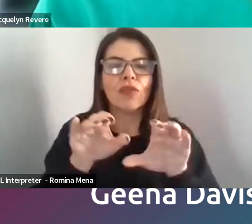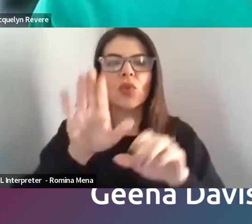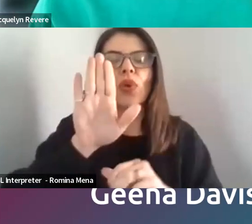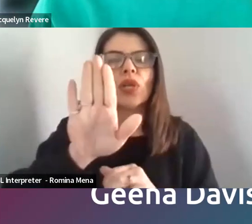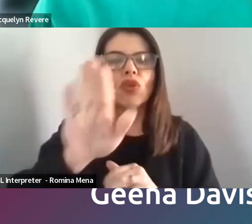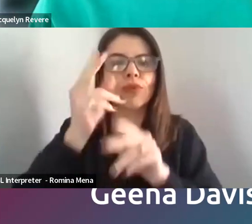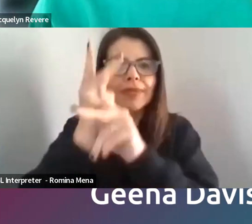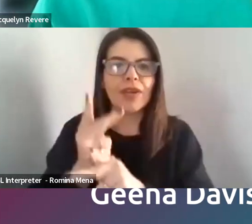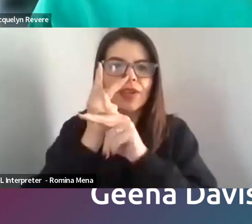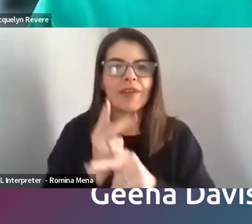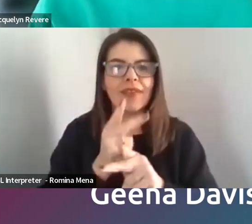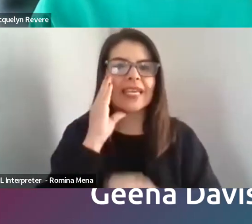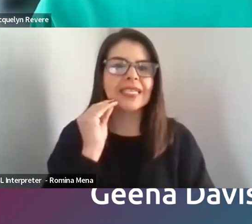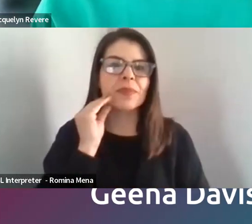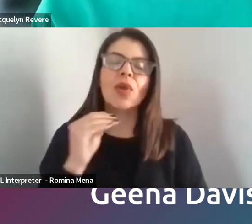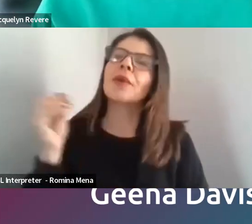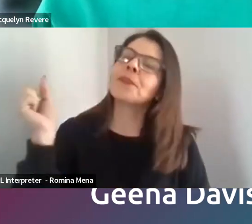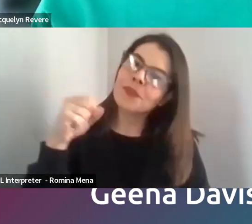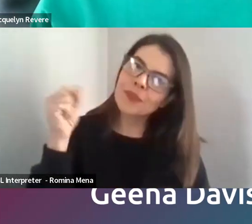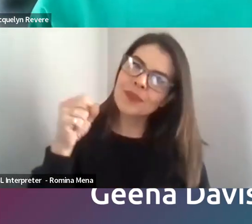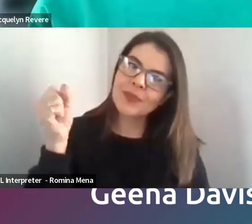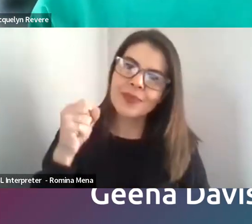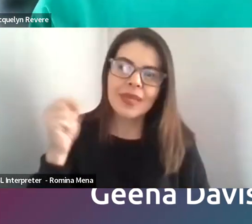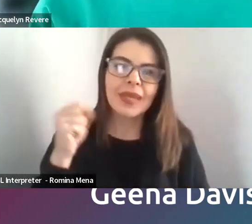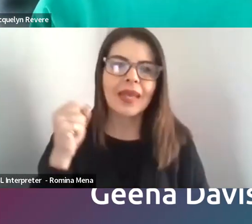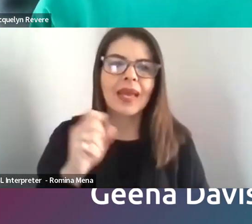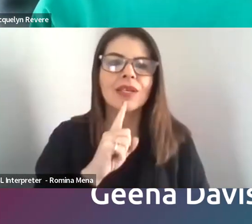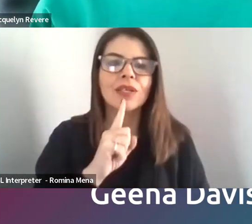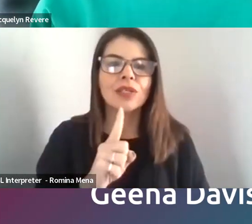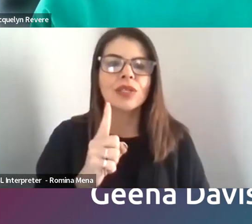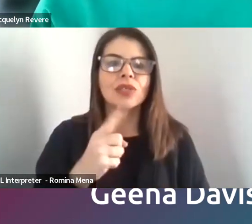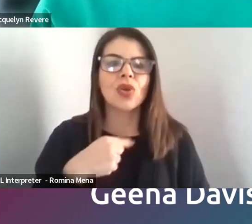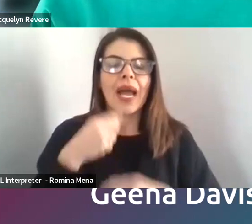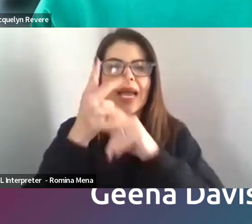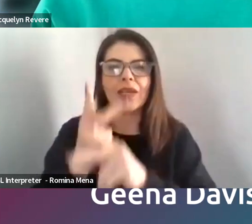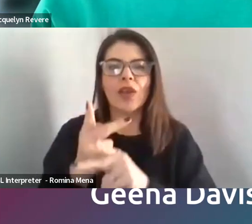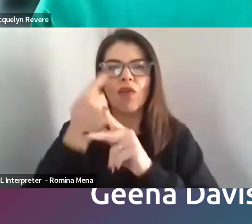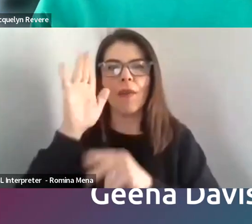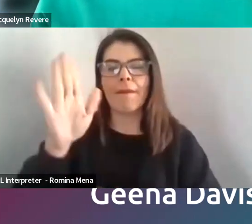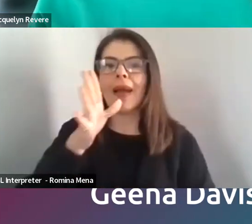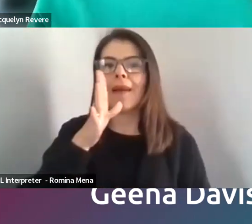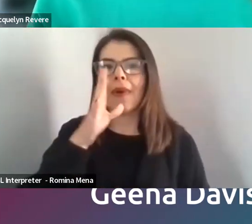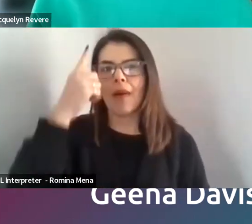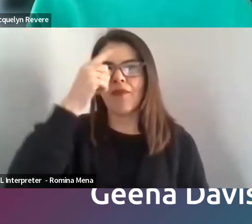journey? Yeah, so I cared for my mom for about